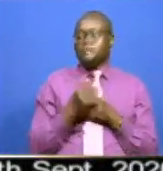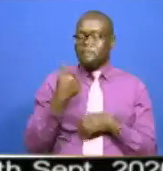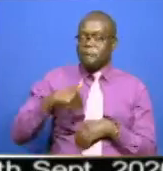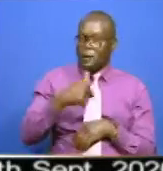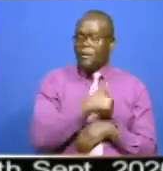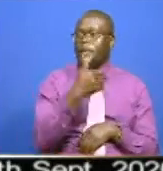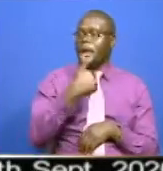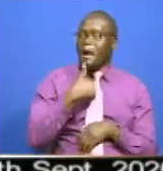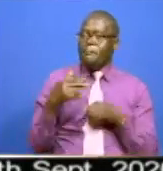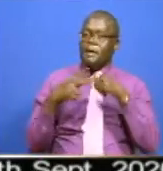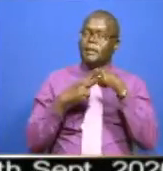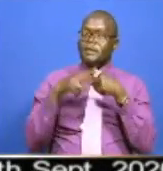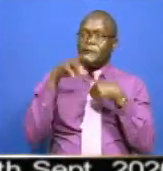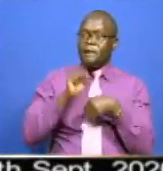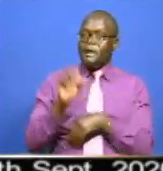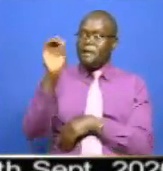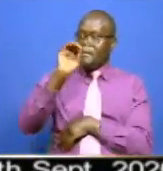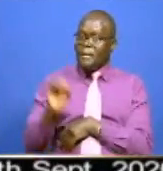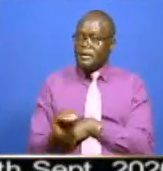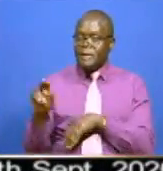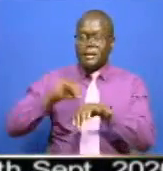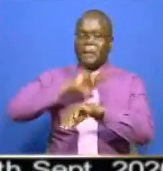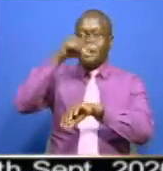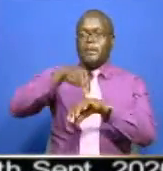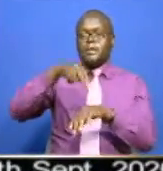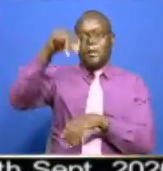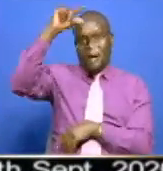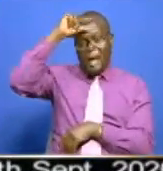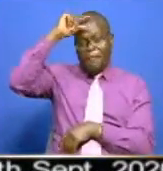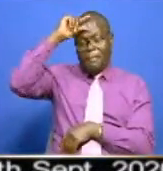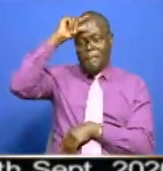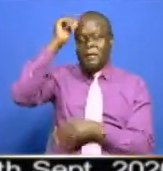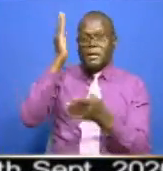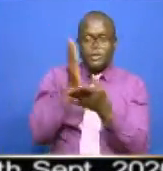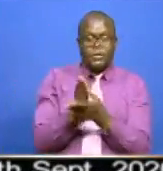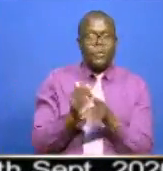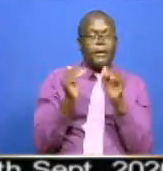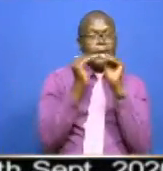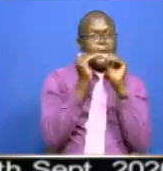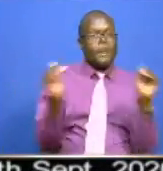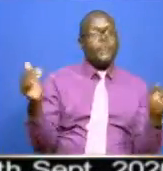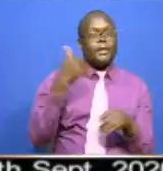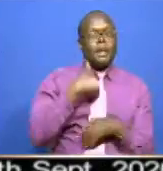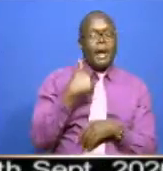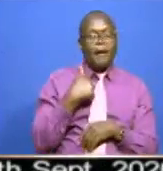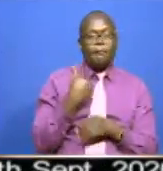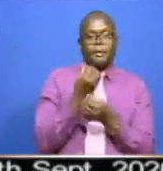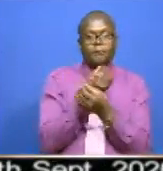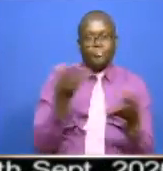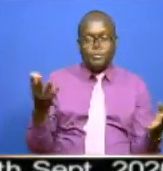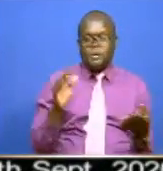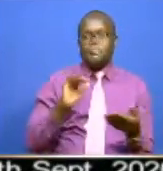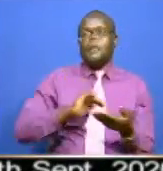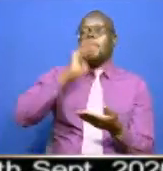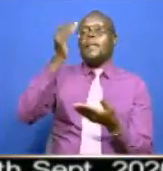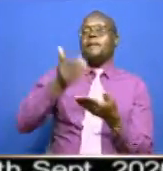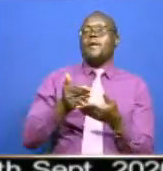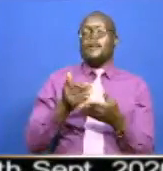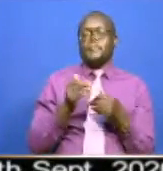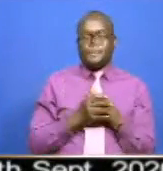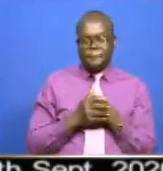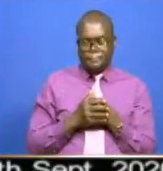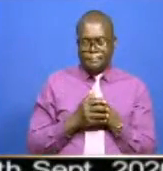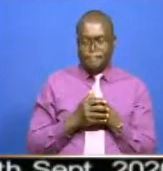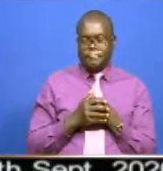have 75% at the national government. Is there equity in the distribution of those sums, Mr. Speaker?